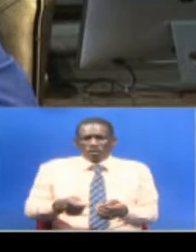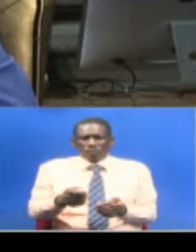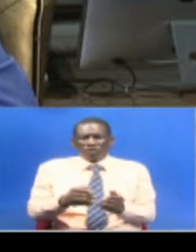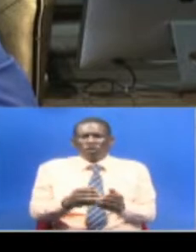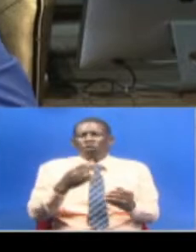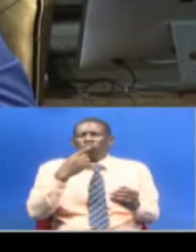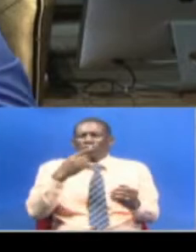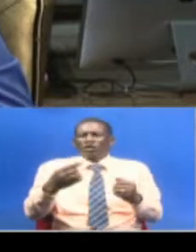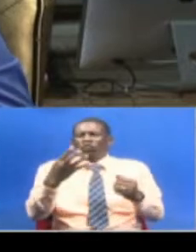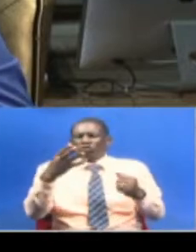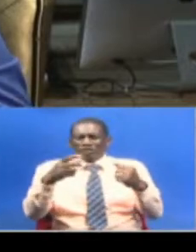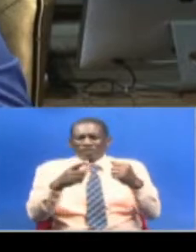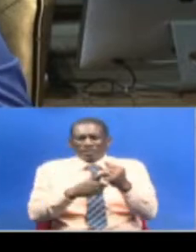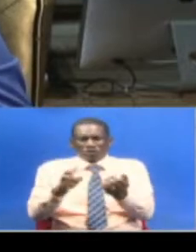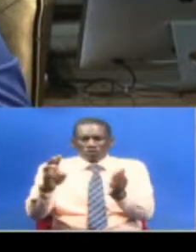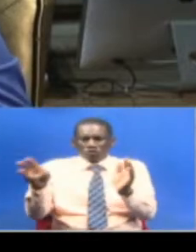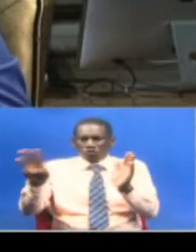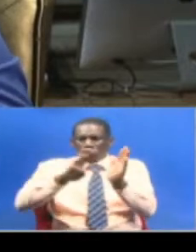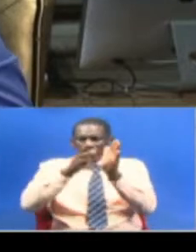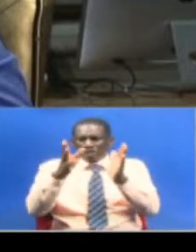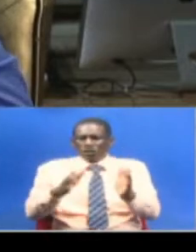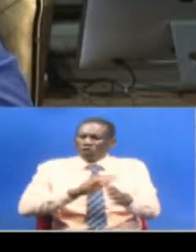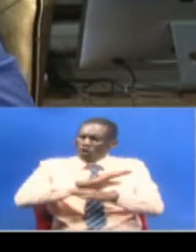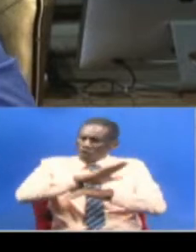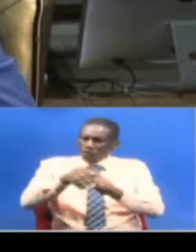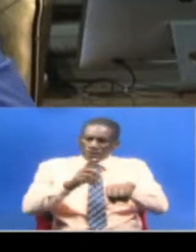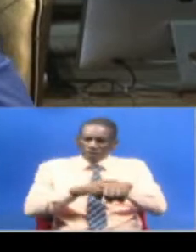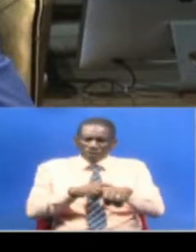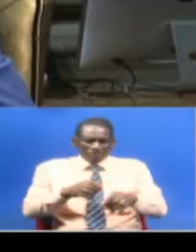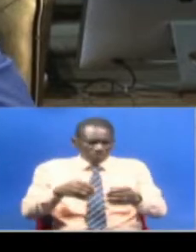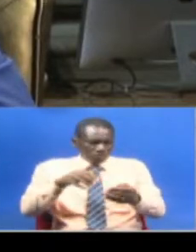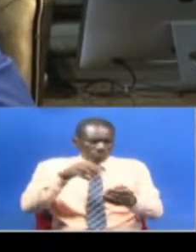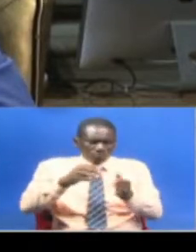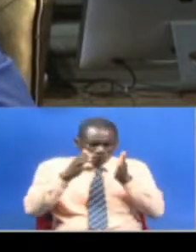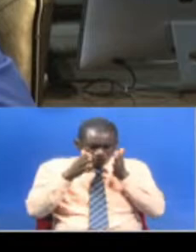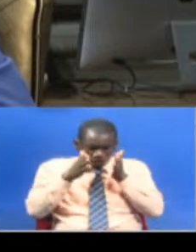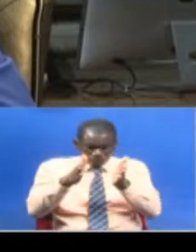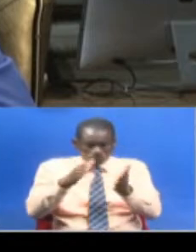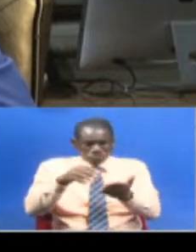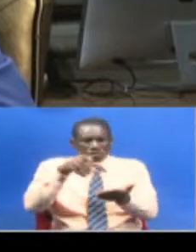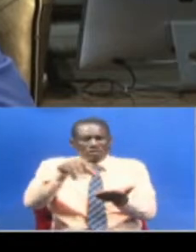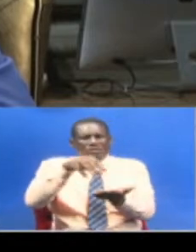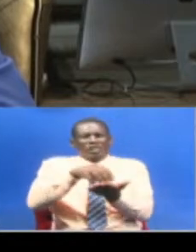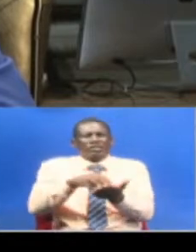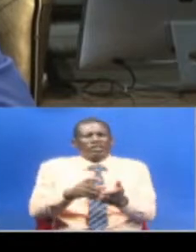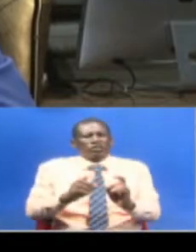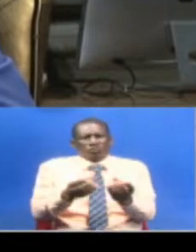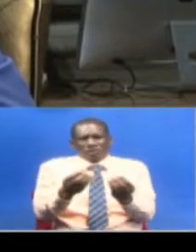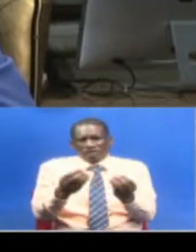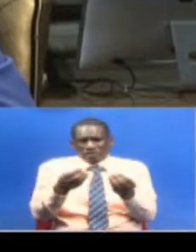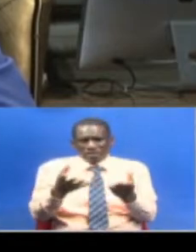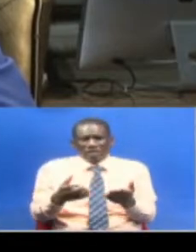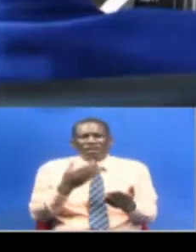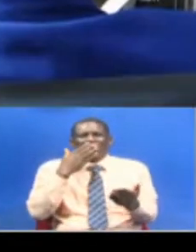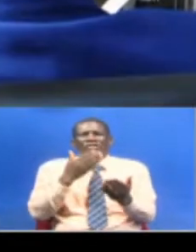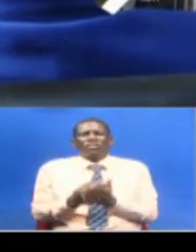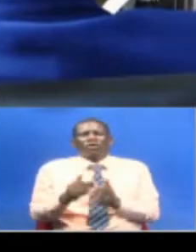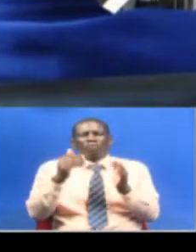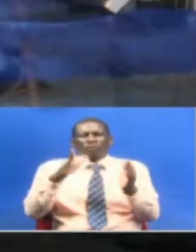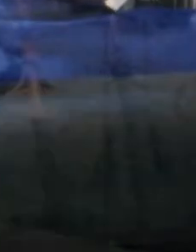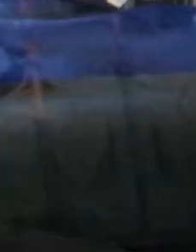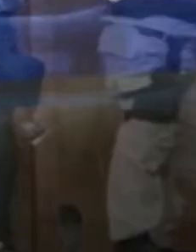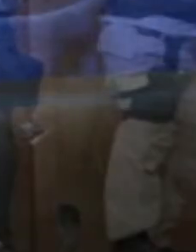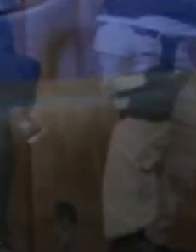witnesses, and all this time put into that trial is no mean feat. Thank you so much for your time.